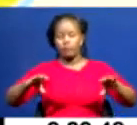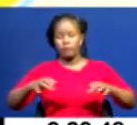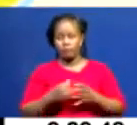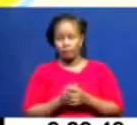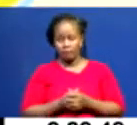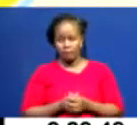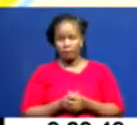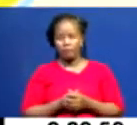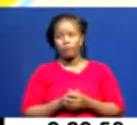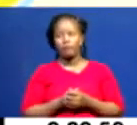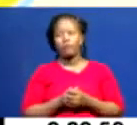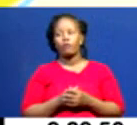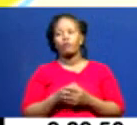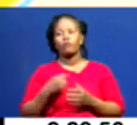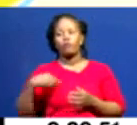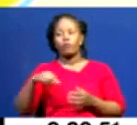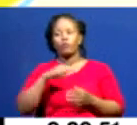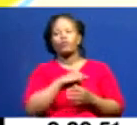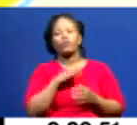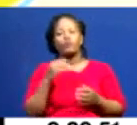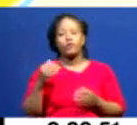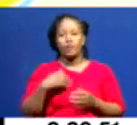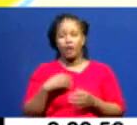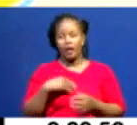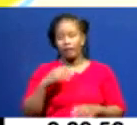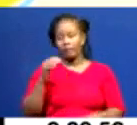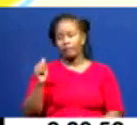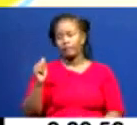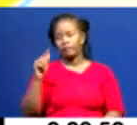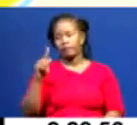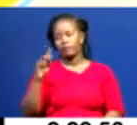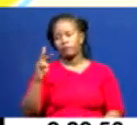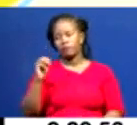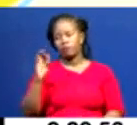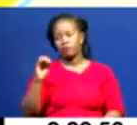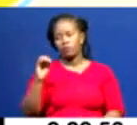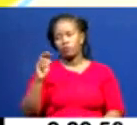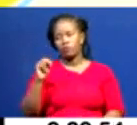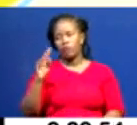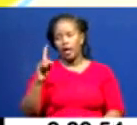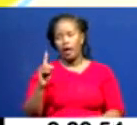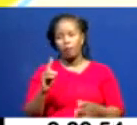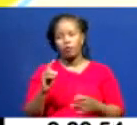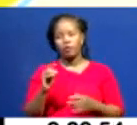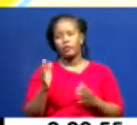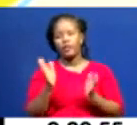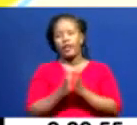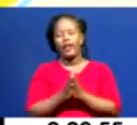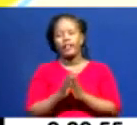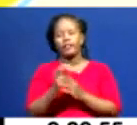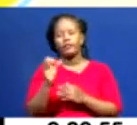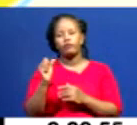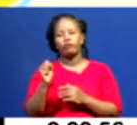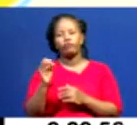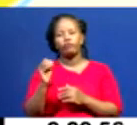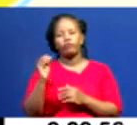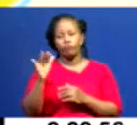almond milk and almond soya milk. Brookside soya milk, which are